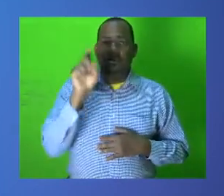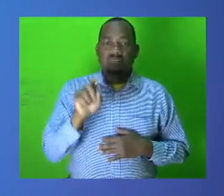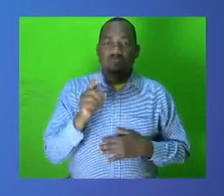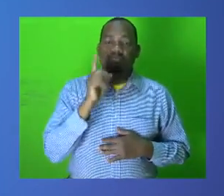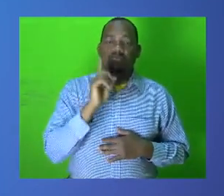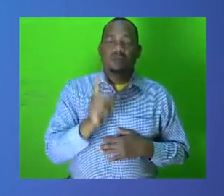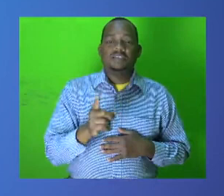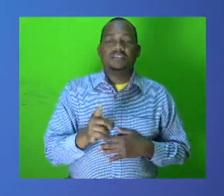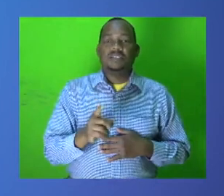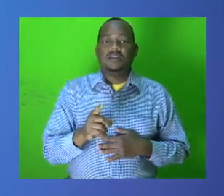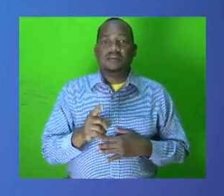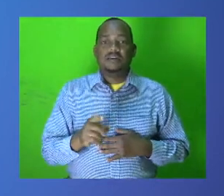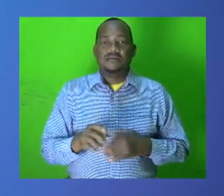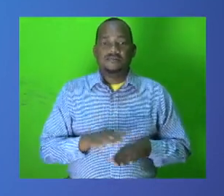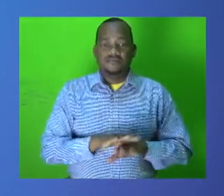What is a field research?